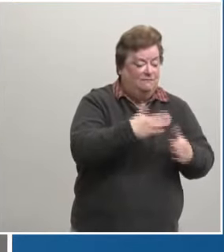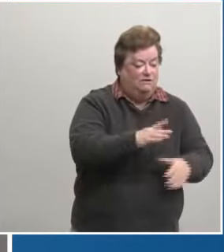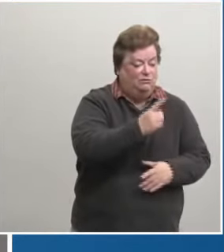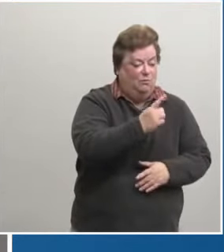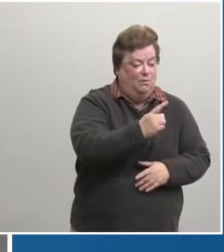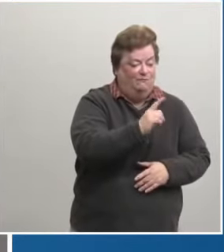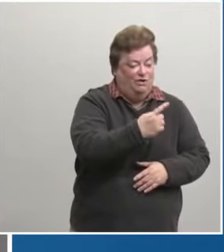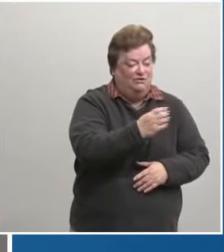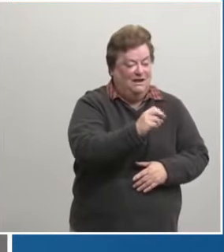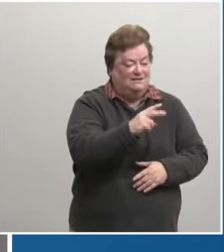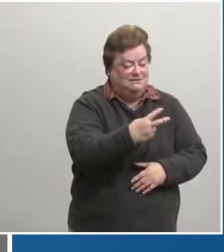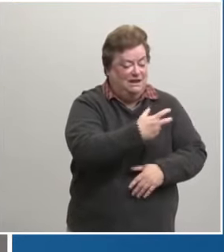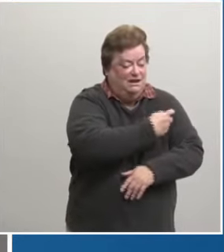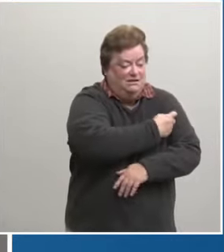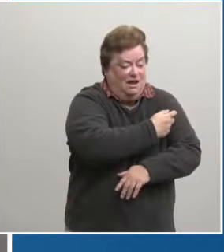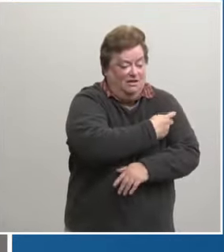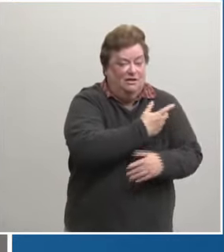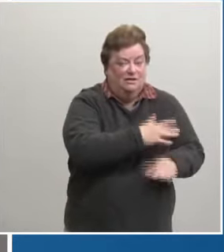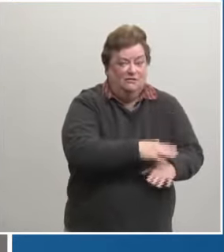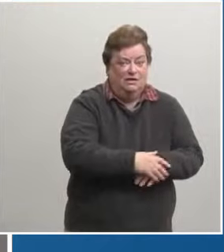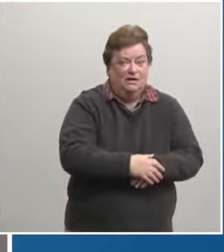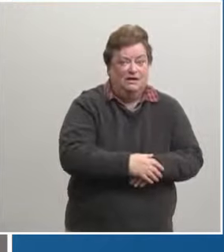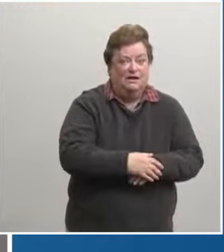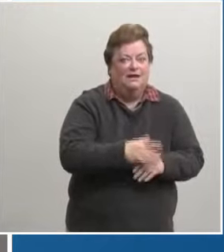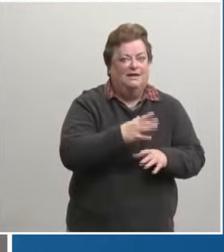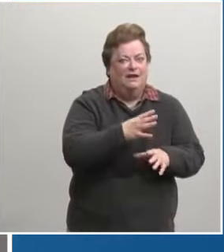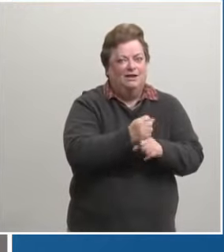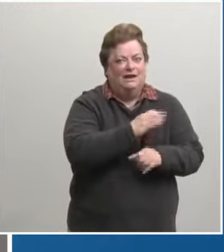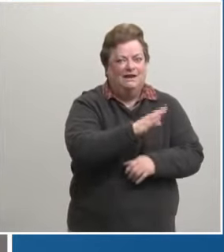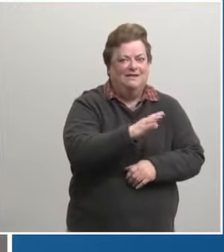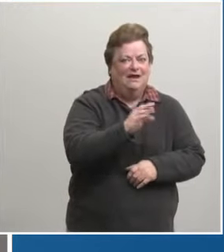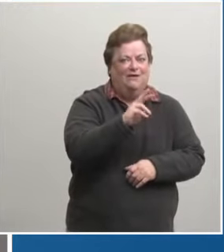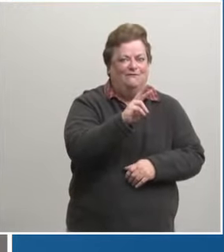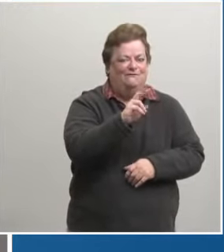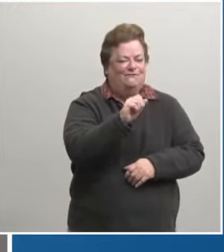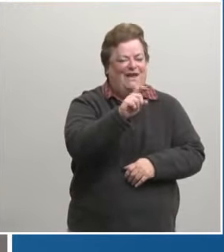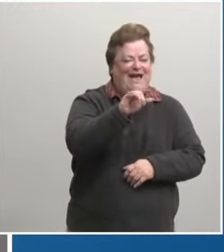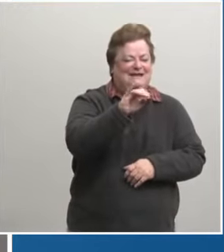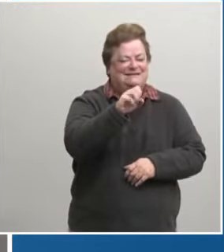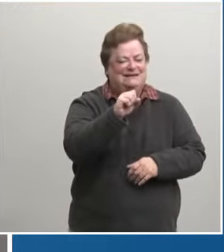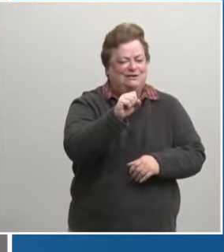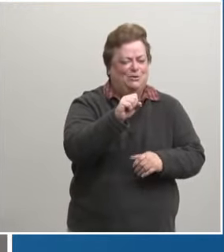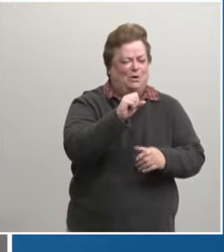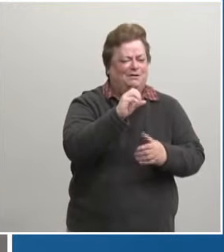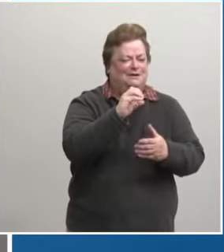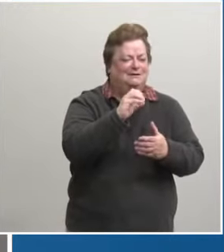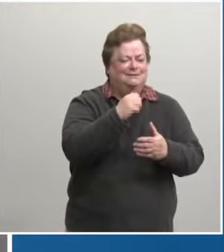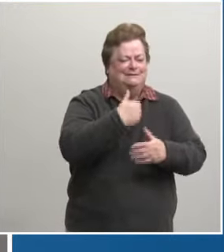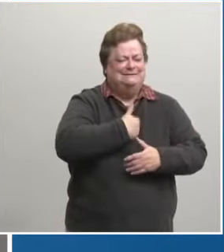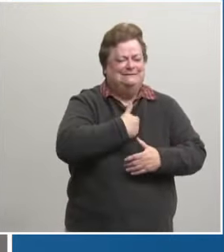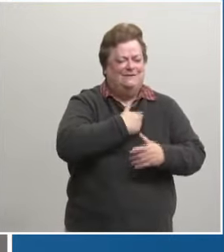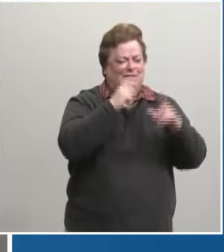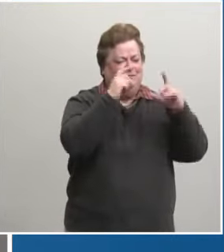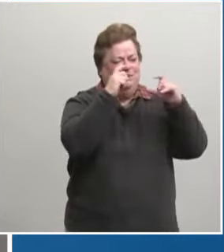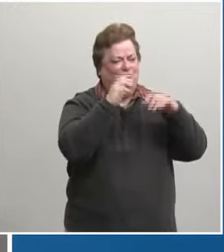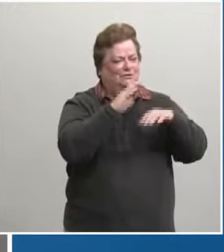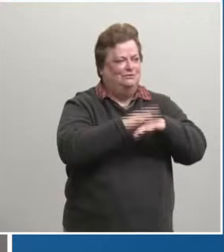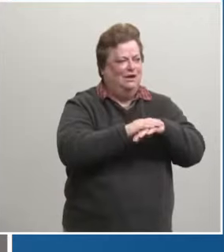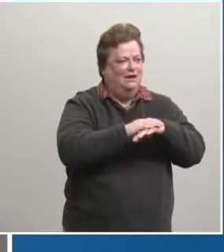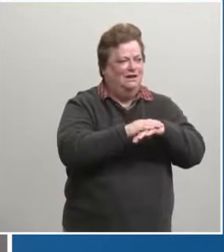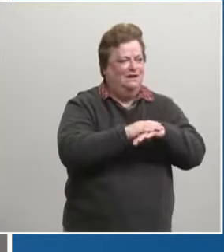doses, many of them posting their vaccine selfies or vaxies on social media, more and more people are calling my